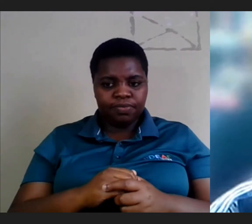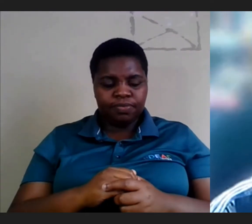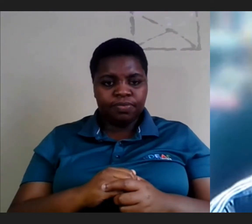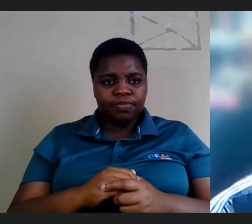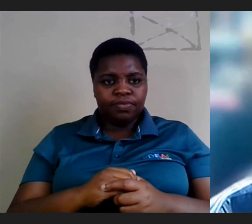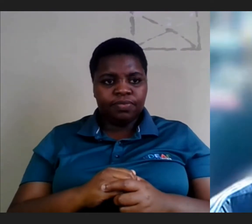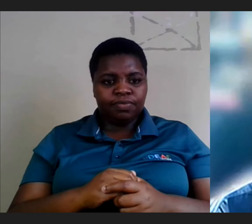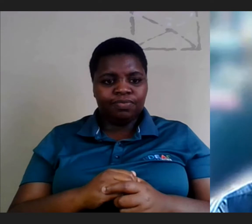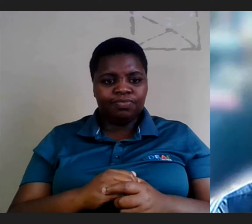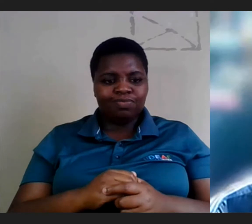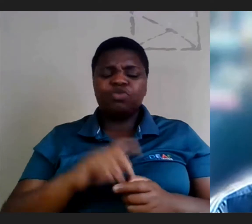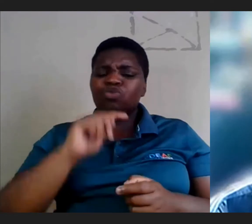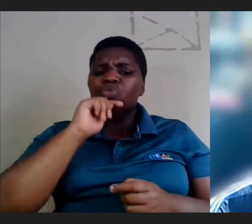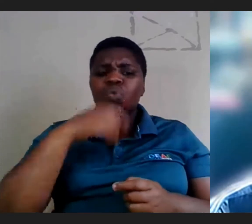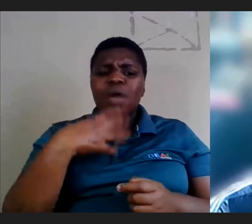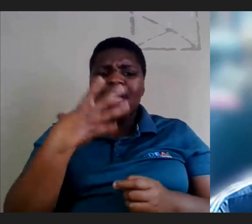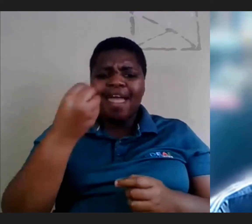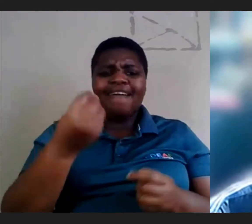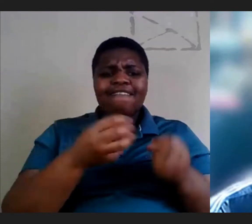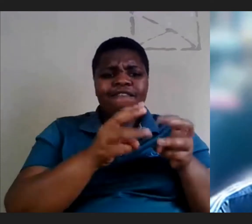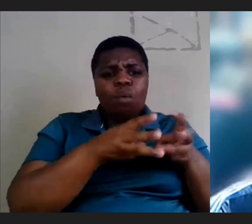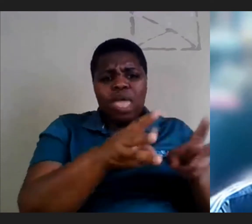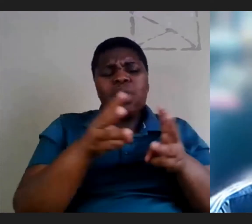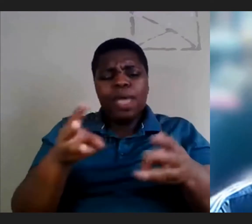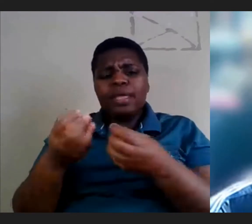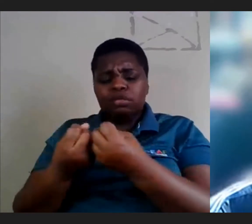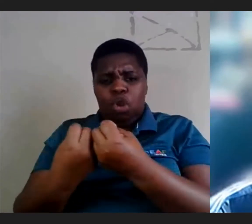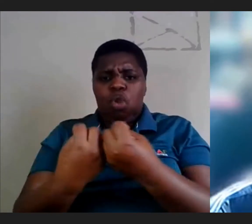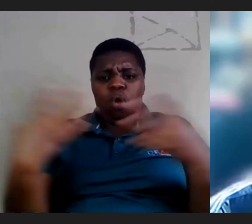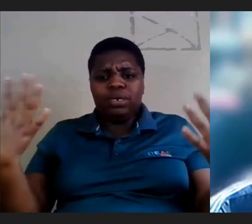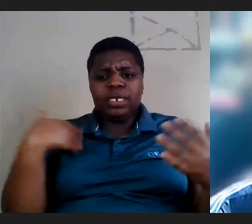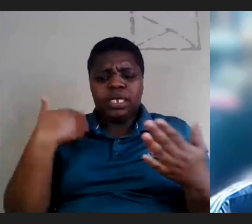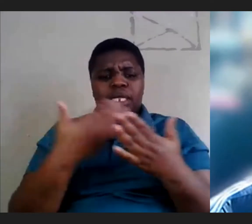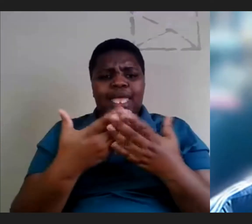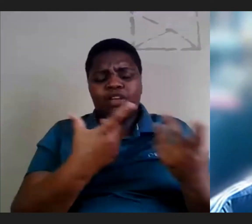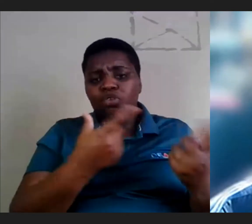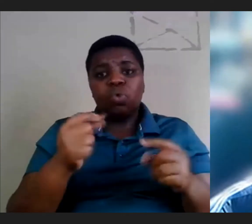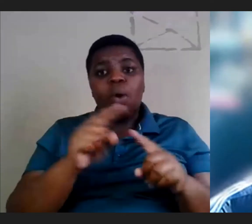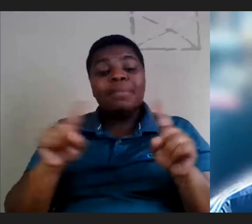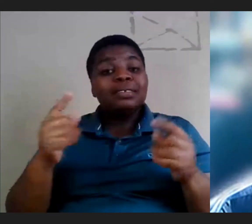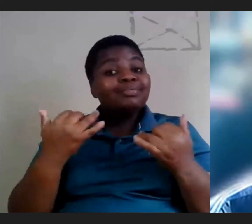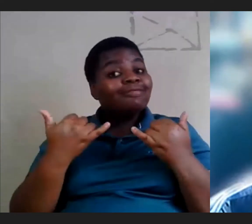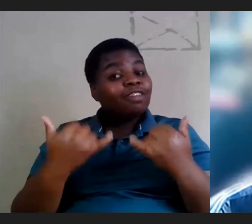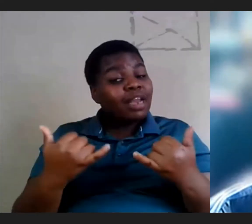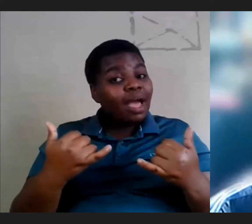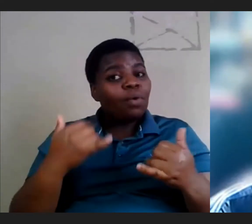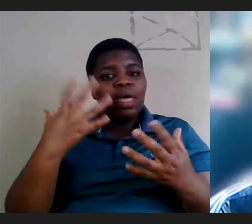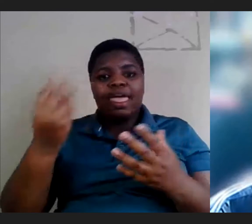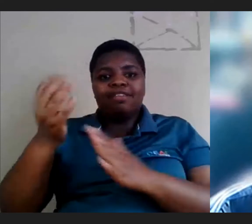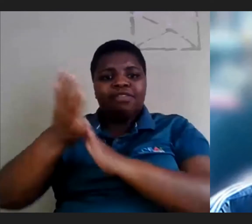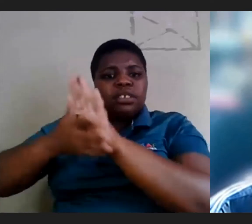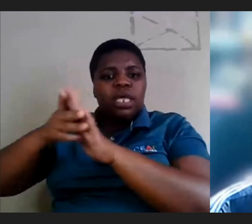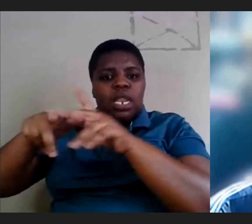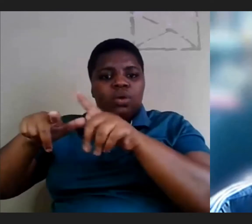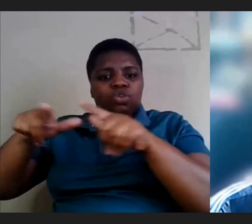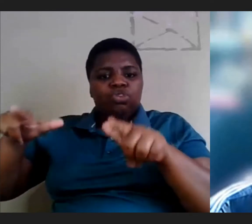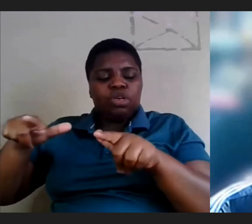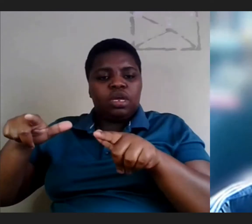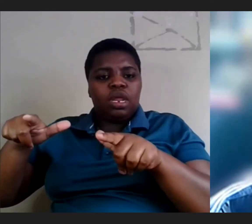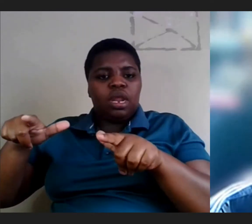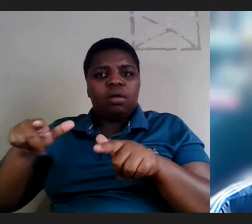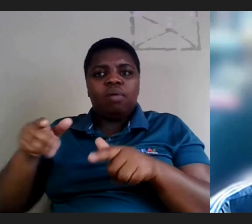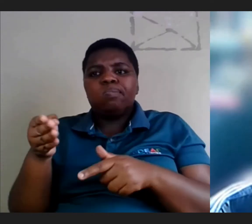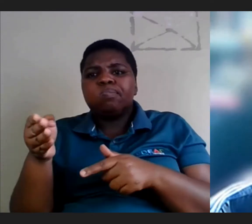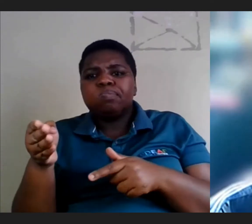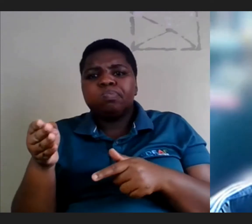there are many ways that it could be done, but at the moment we seem to only have sign language interpreters, and even there